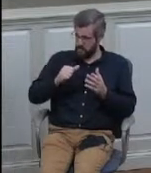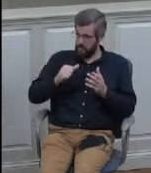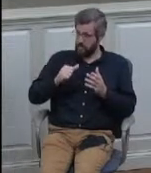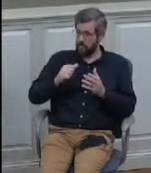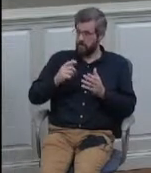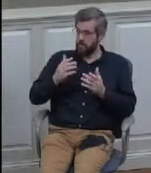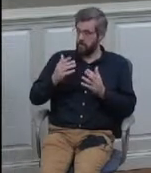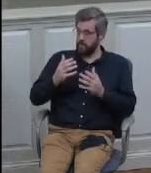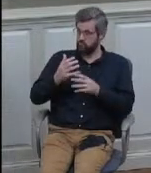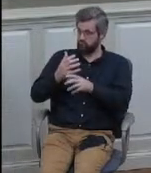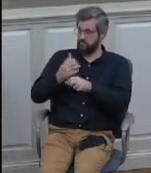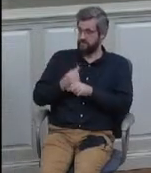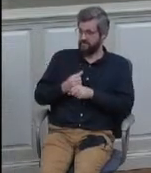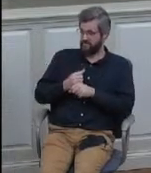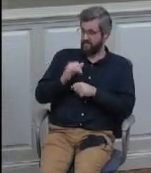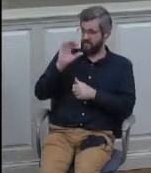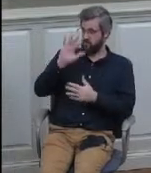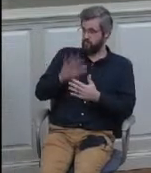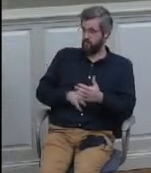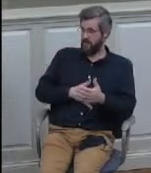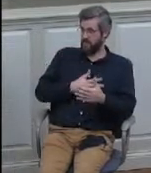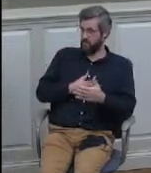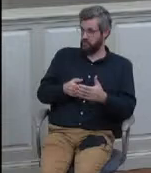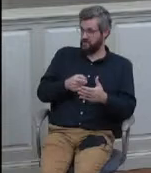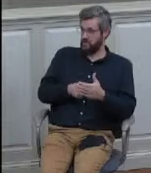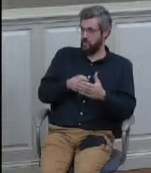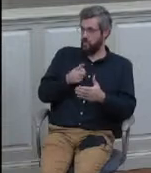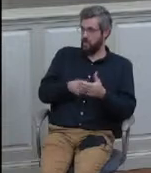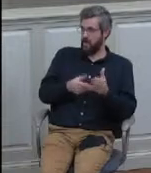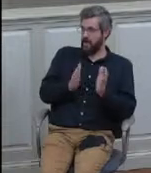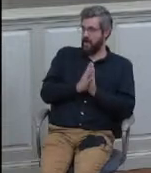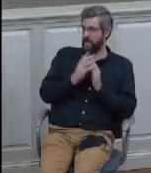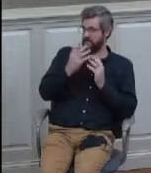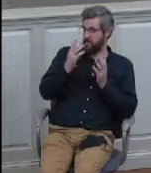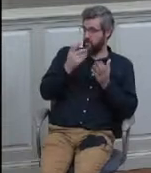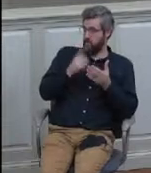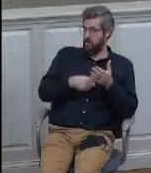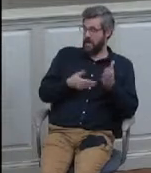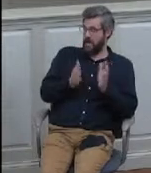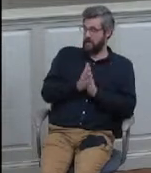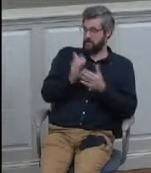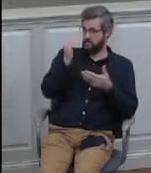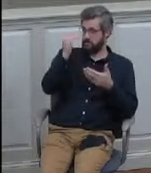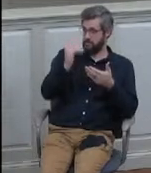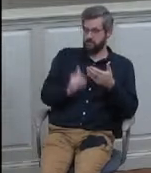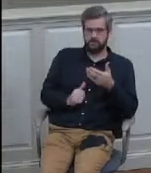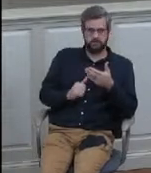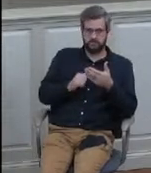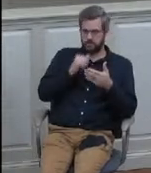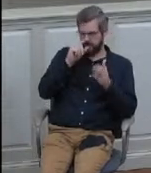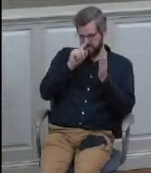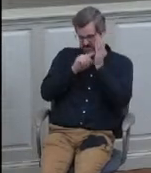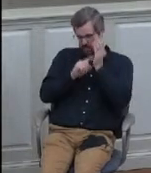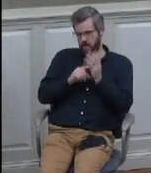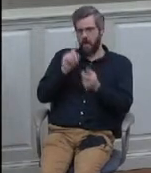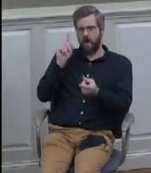receipt of the initial spreadsheet of what is asked until you are given a projected figure available for